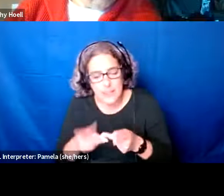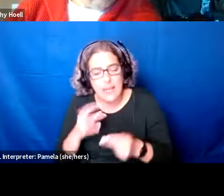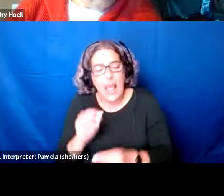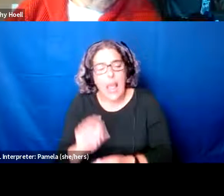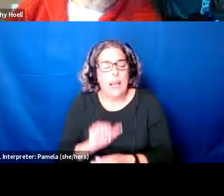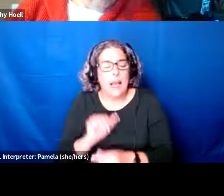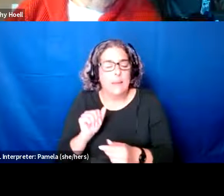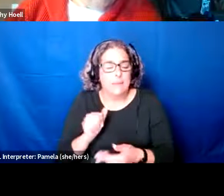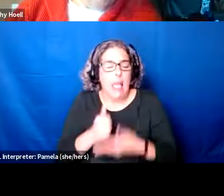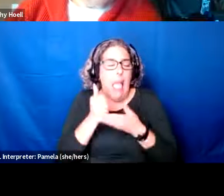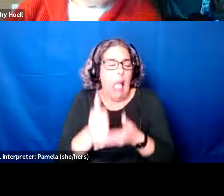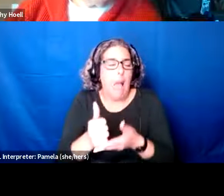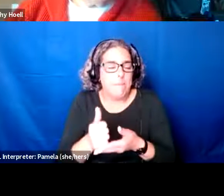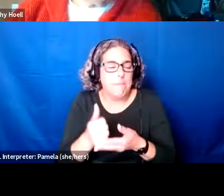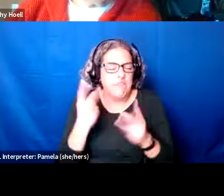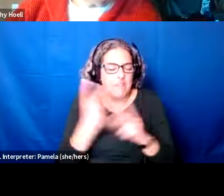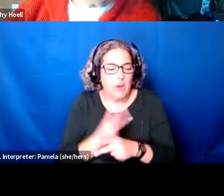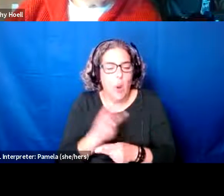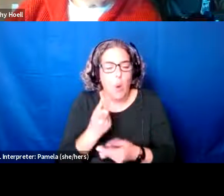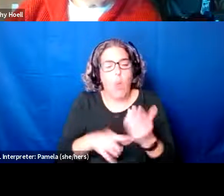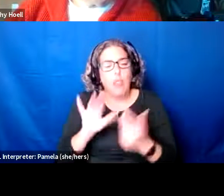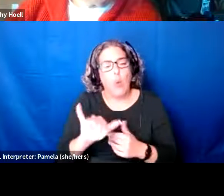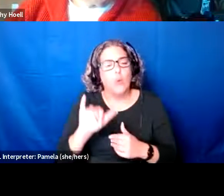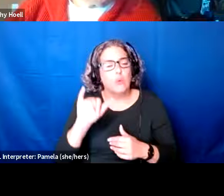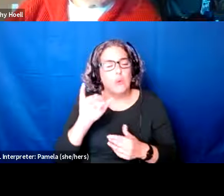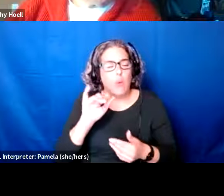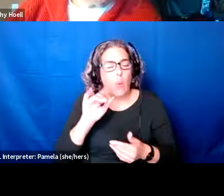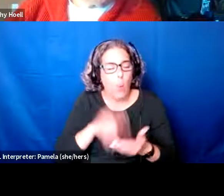needs. Perfect. Thank you.